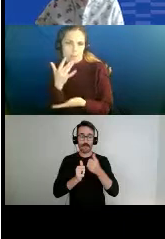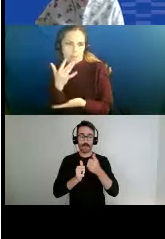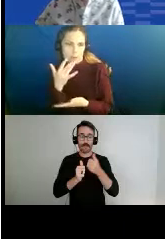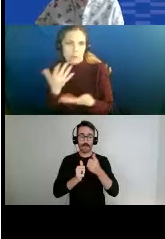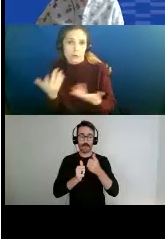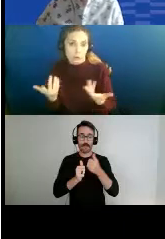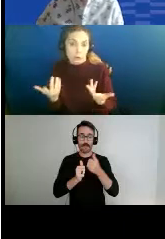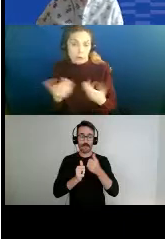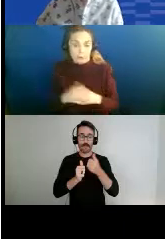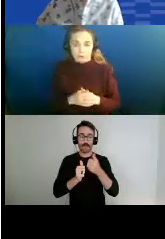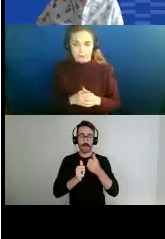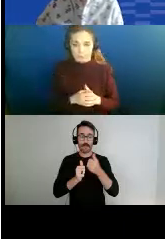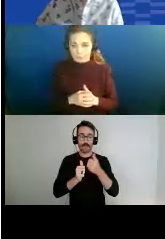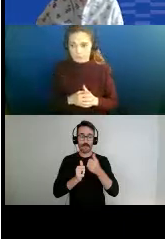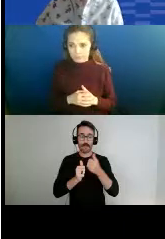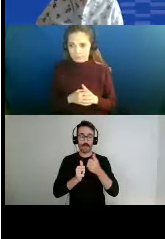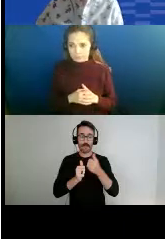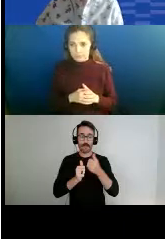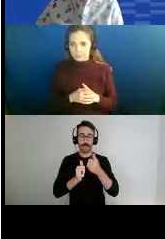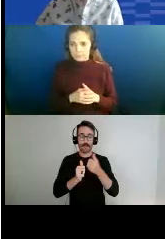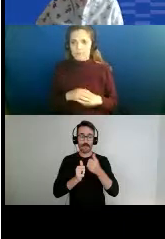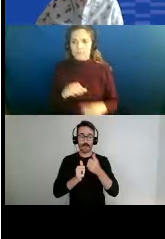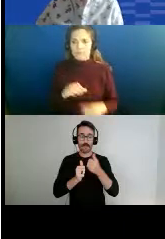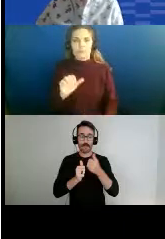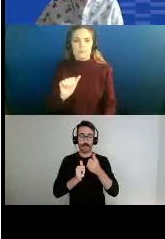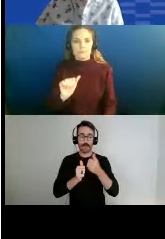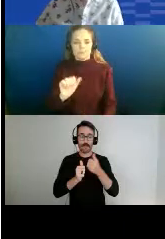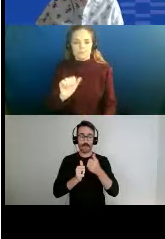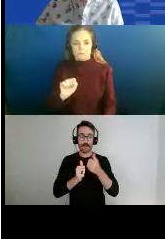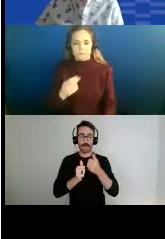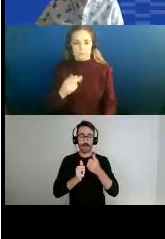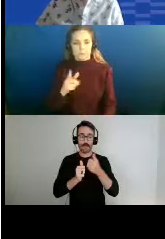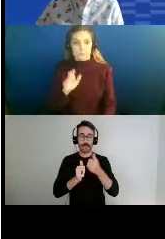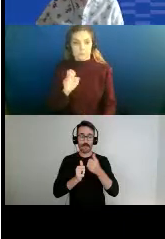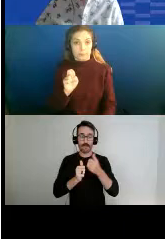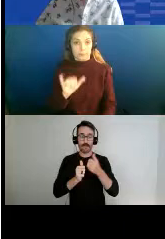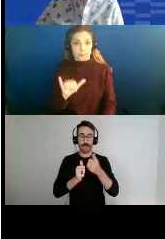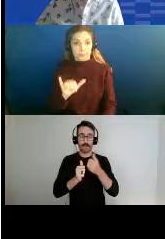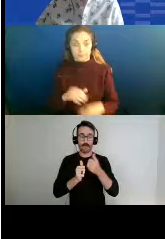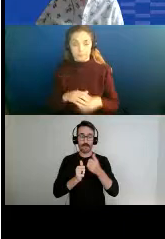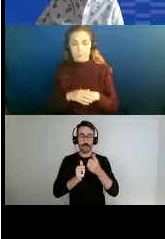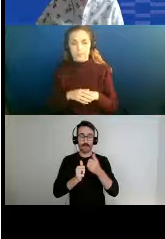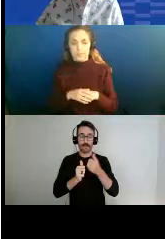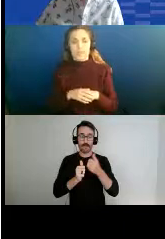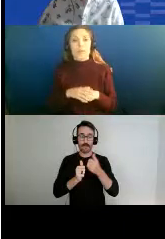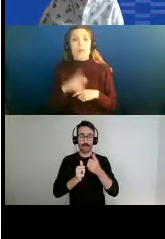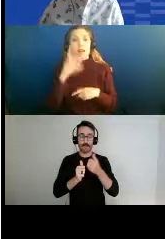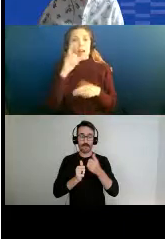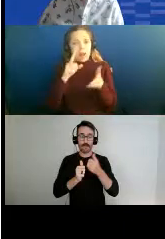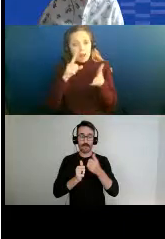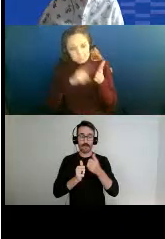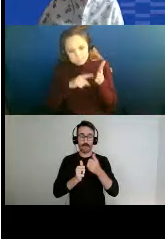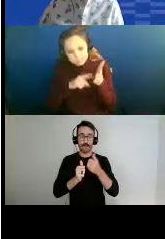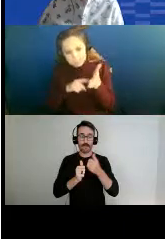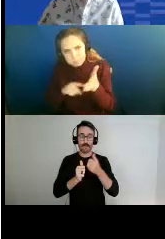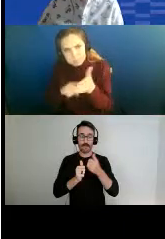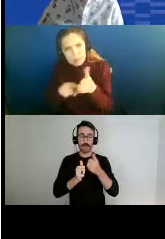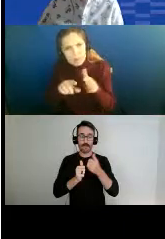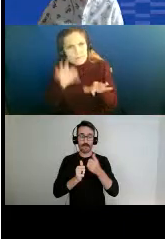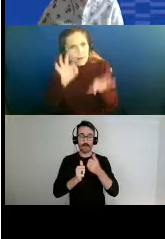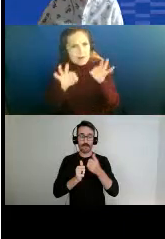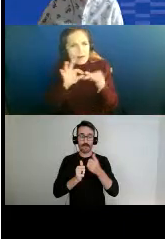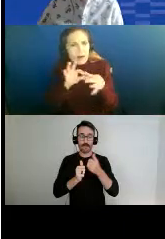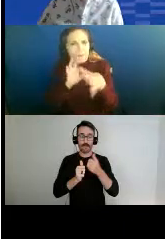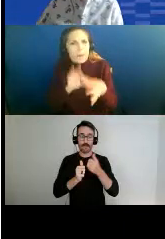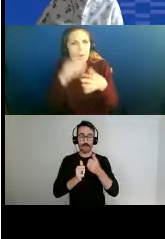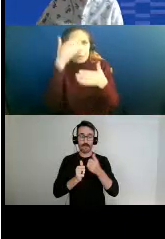And kind of when we bring together the literature that exists within dementia, the dementia context,